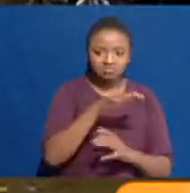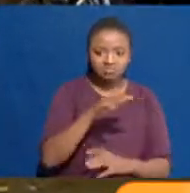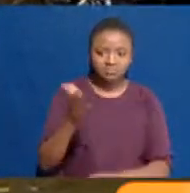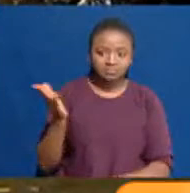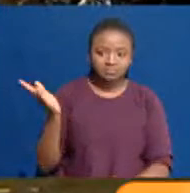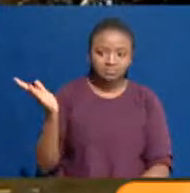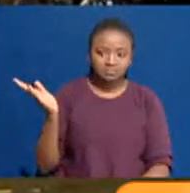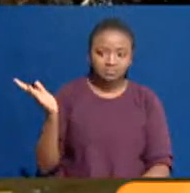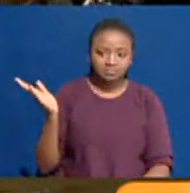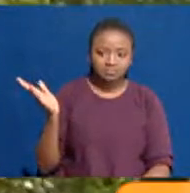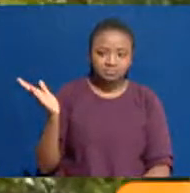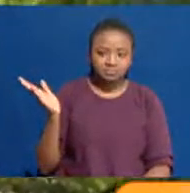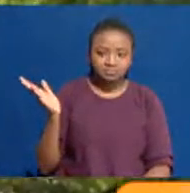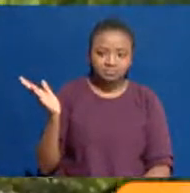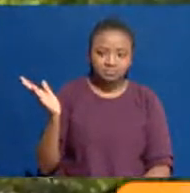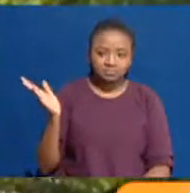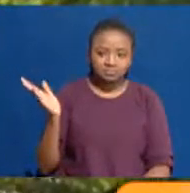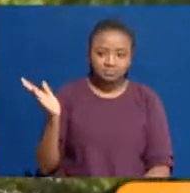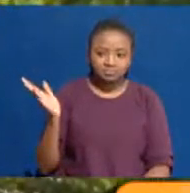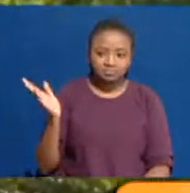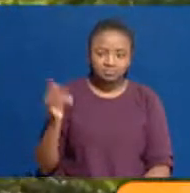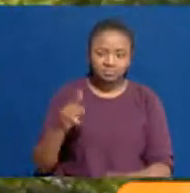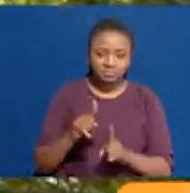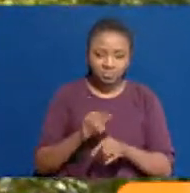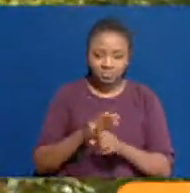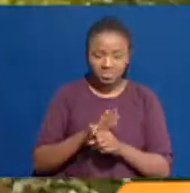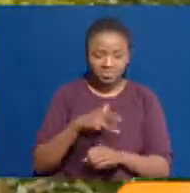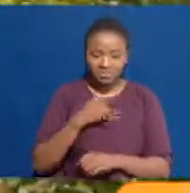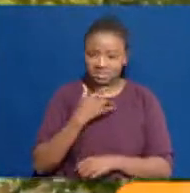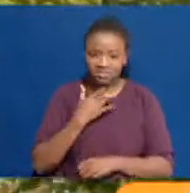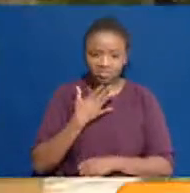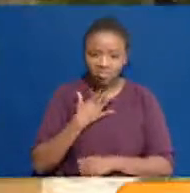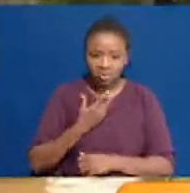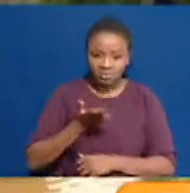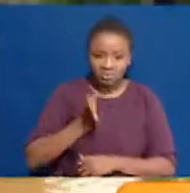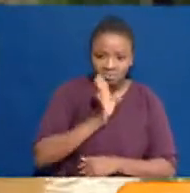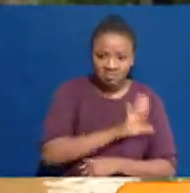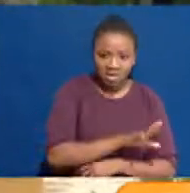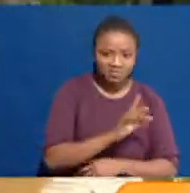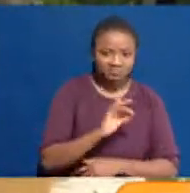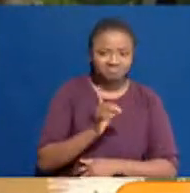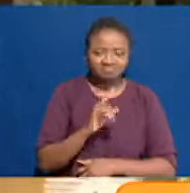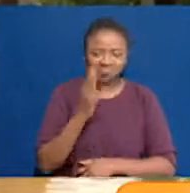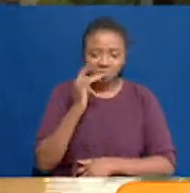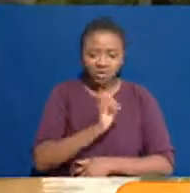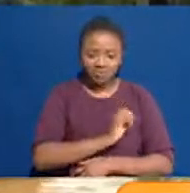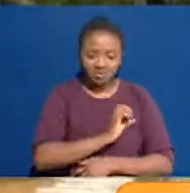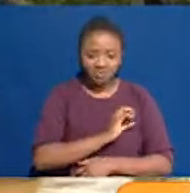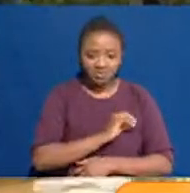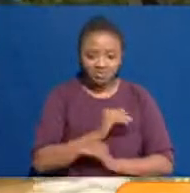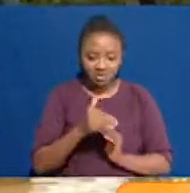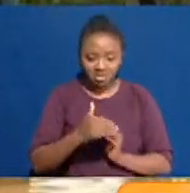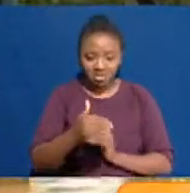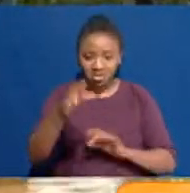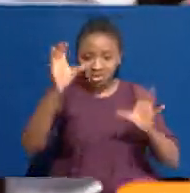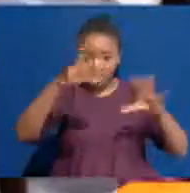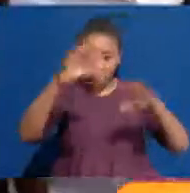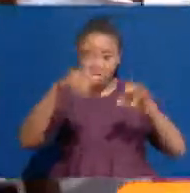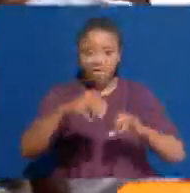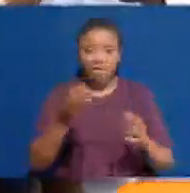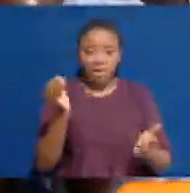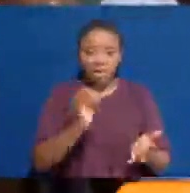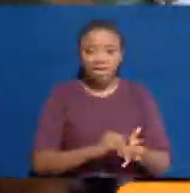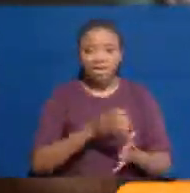displaced families express their reluctance to return to their homes, expressing fears that the coming rains may increase the